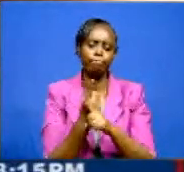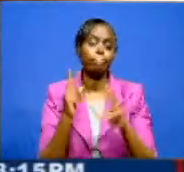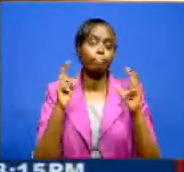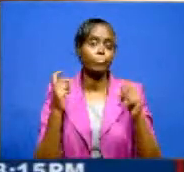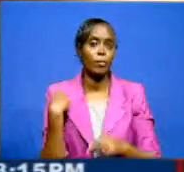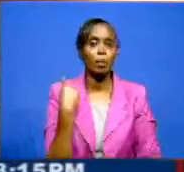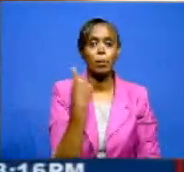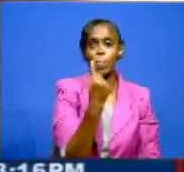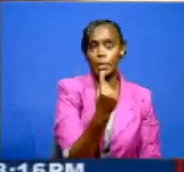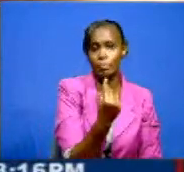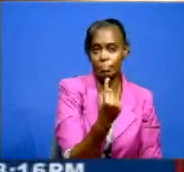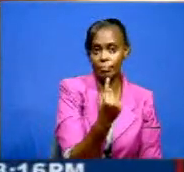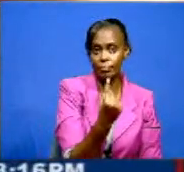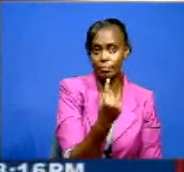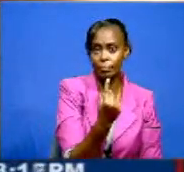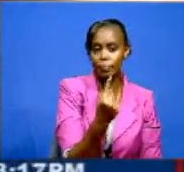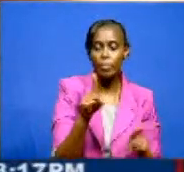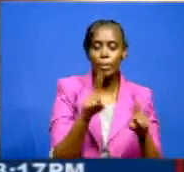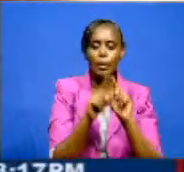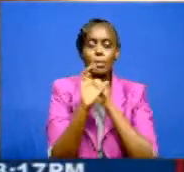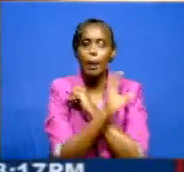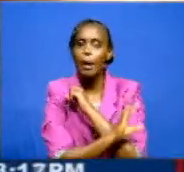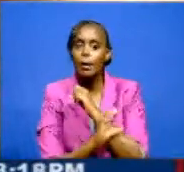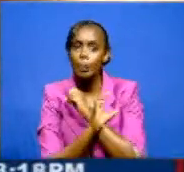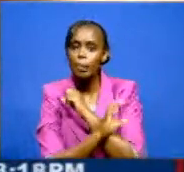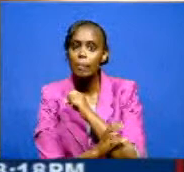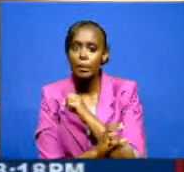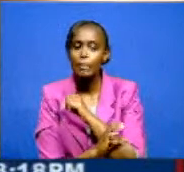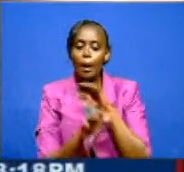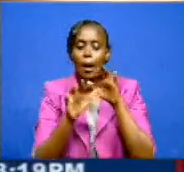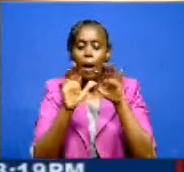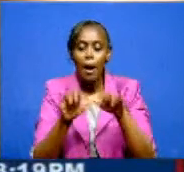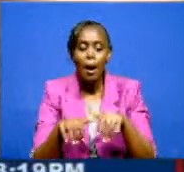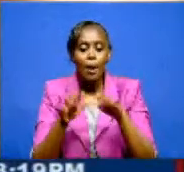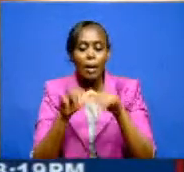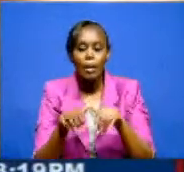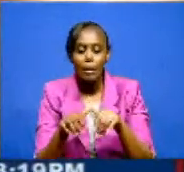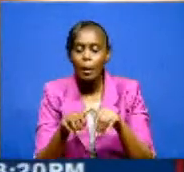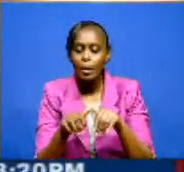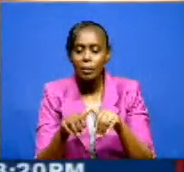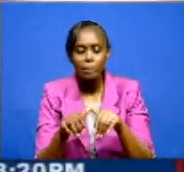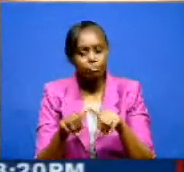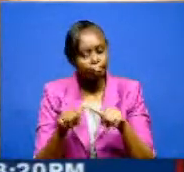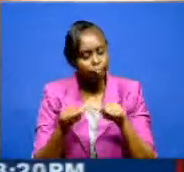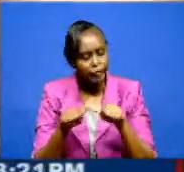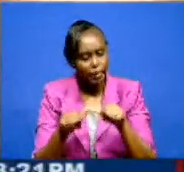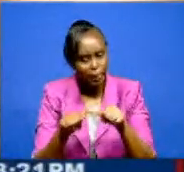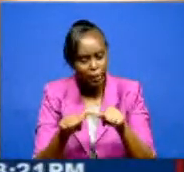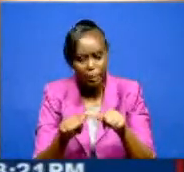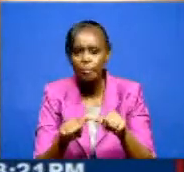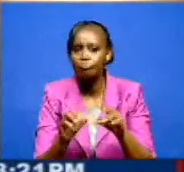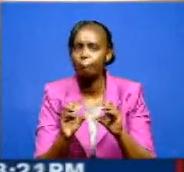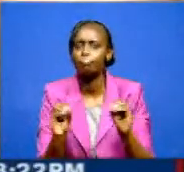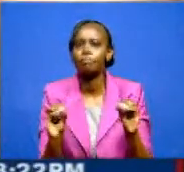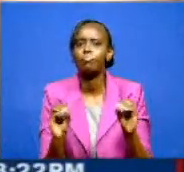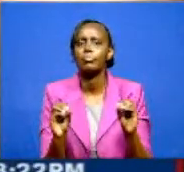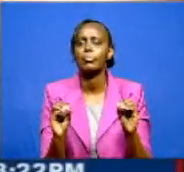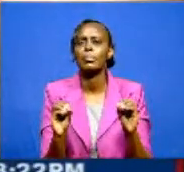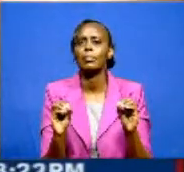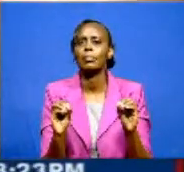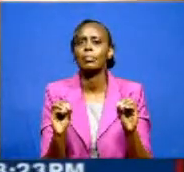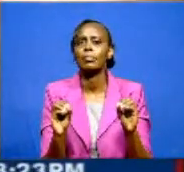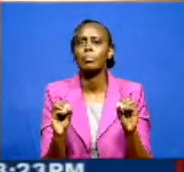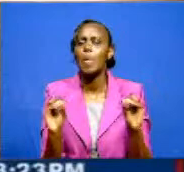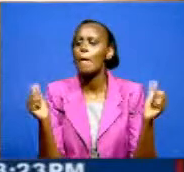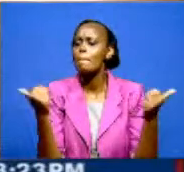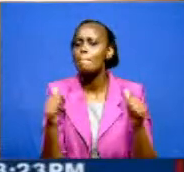one, Mr. Speaker, as a country, our agriculture has mainly been subsistence, and we have